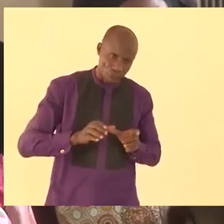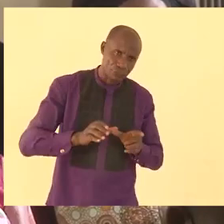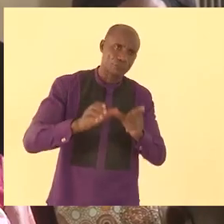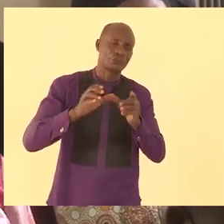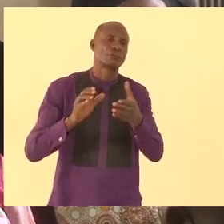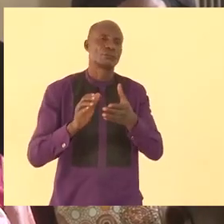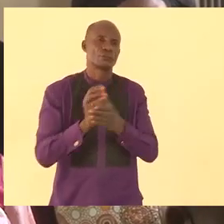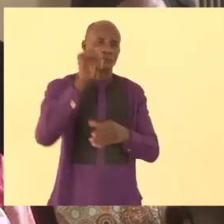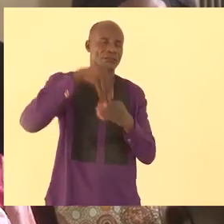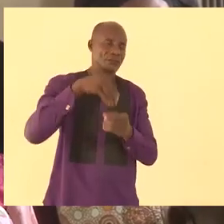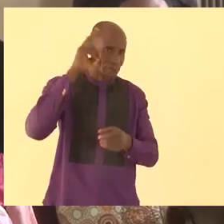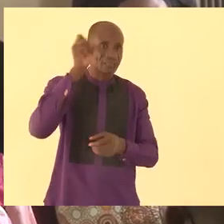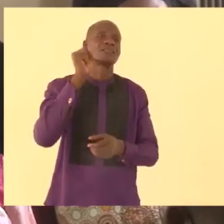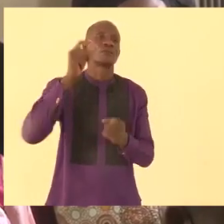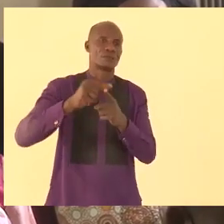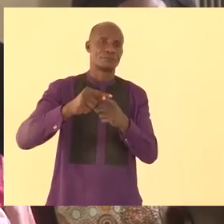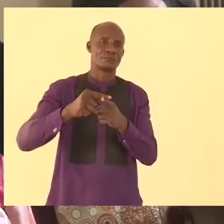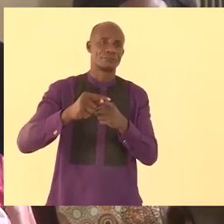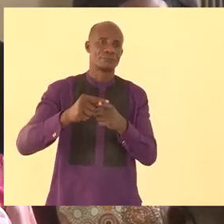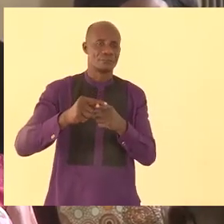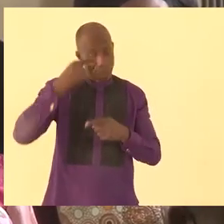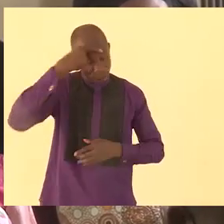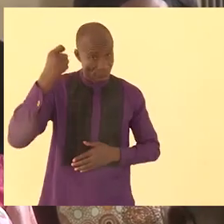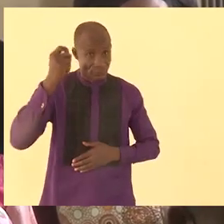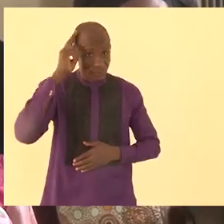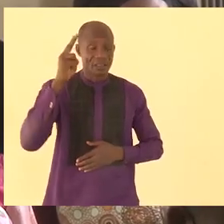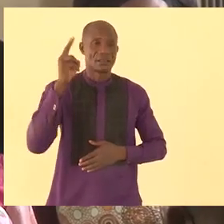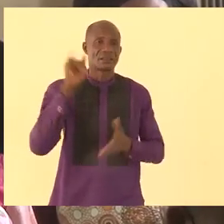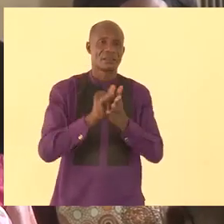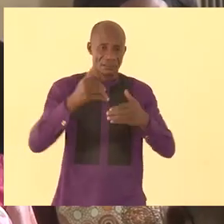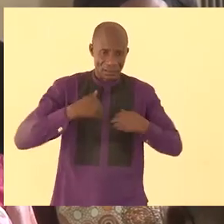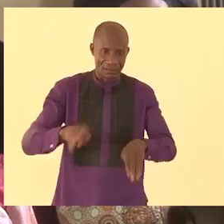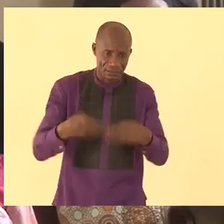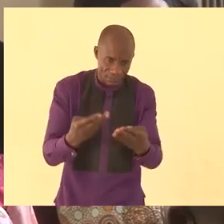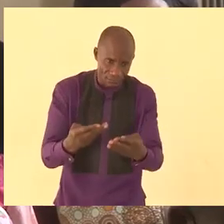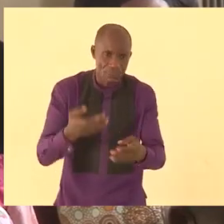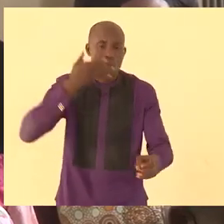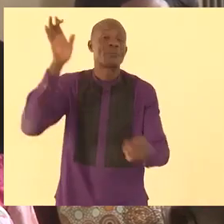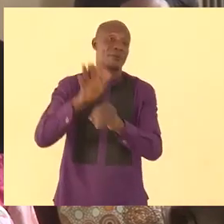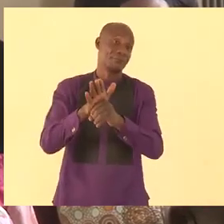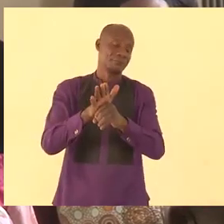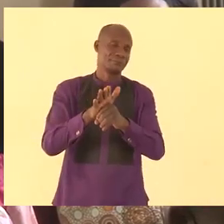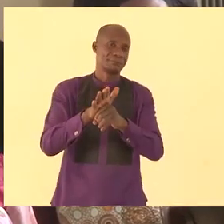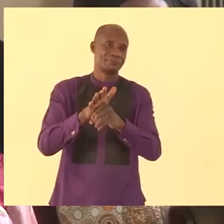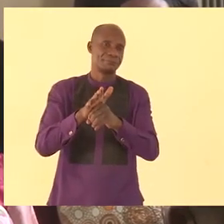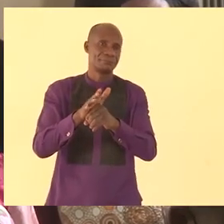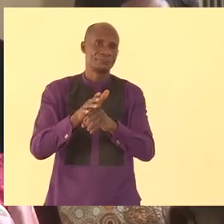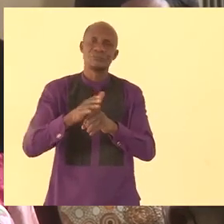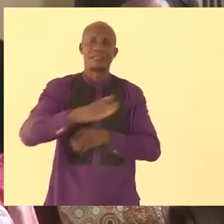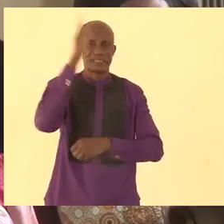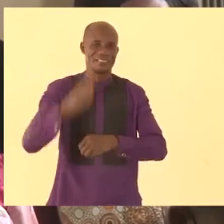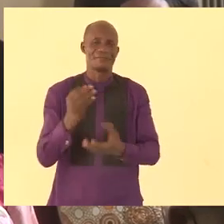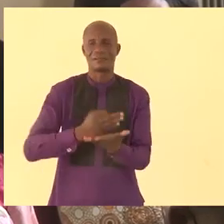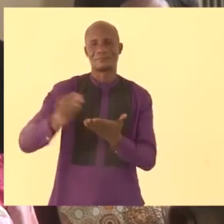Constantly trusting in his word. Because he that has given us a promise can